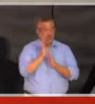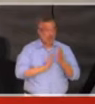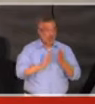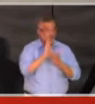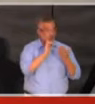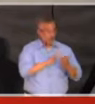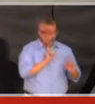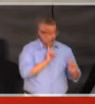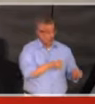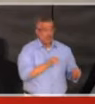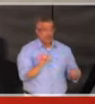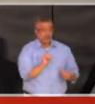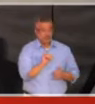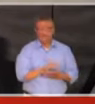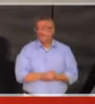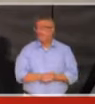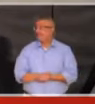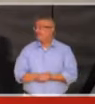students,